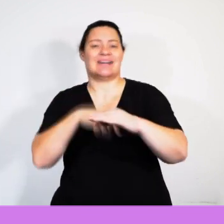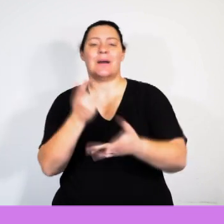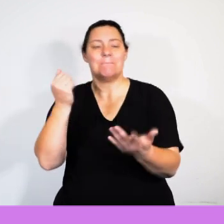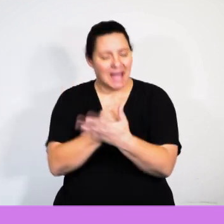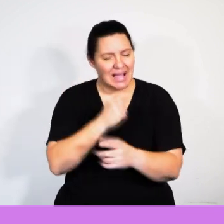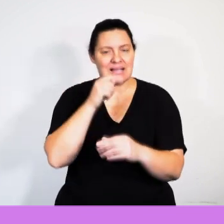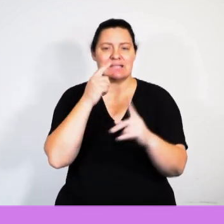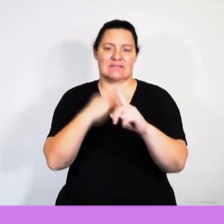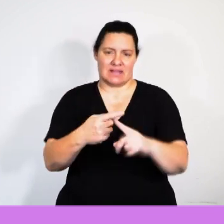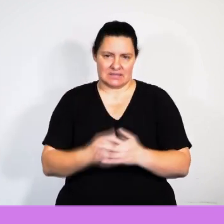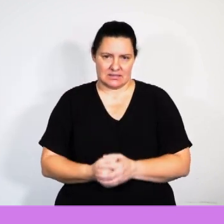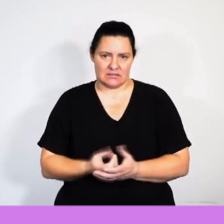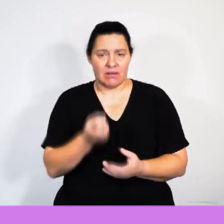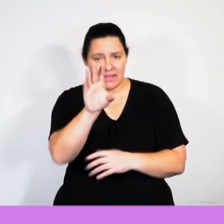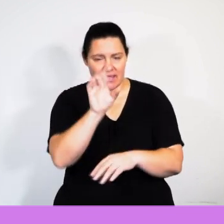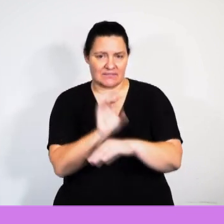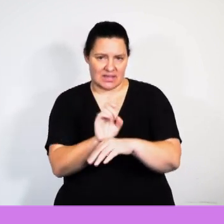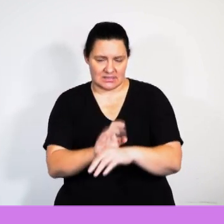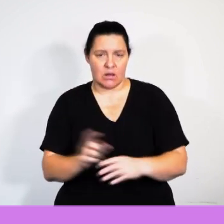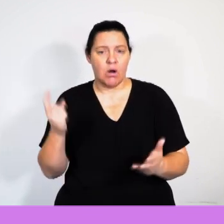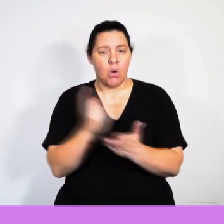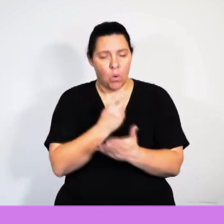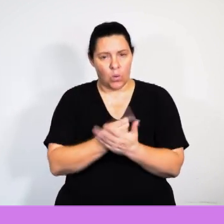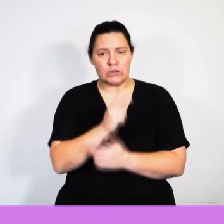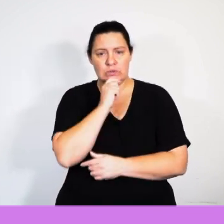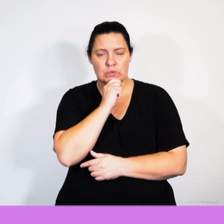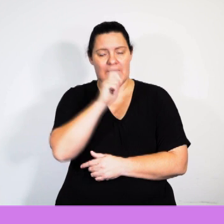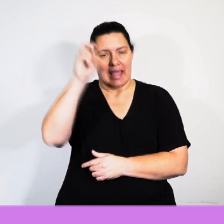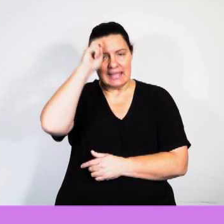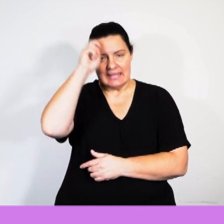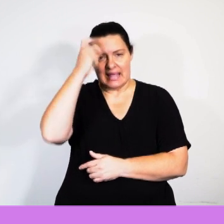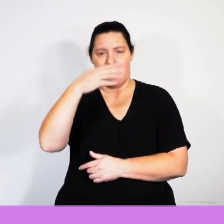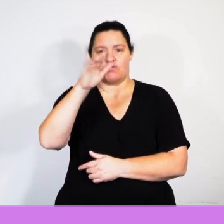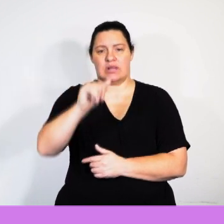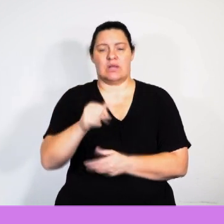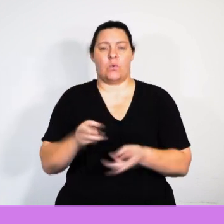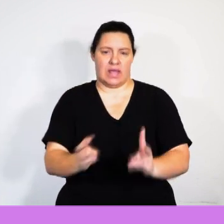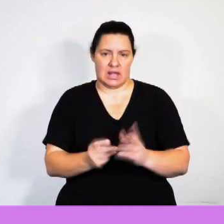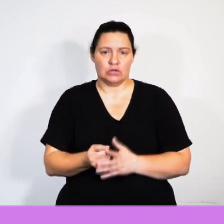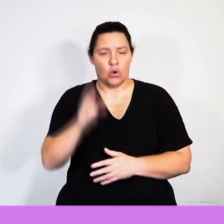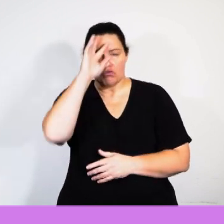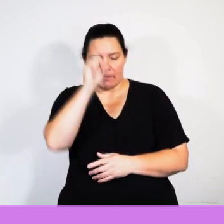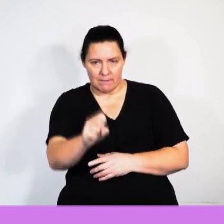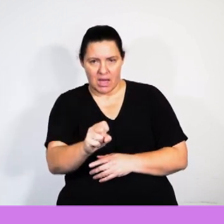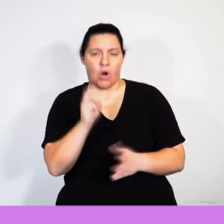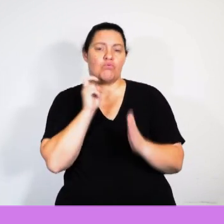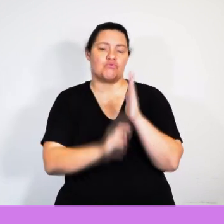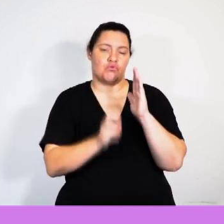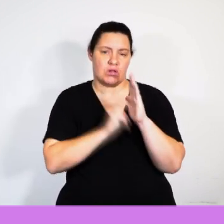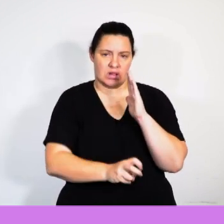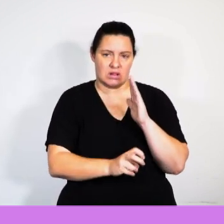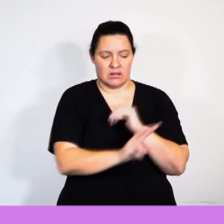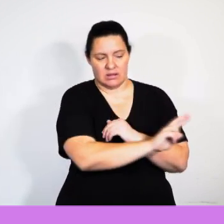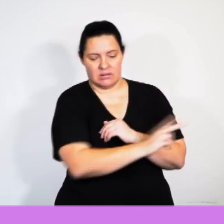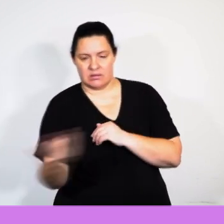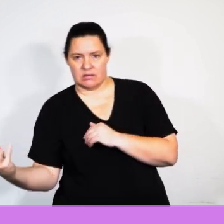of multiplying. Here is an advice. Always use the King Harry method to help you remember the